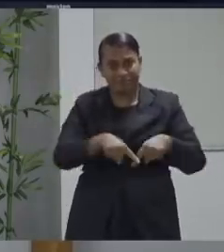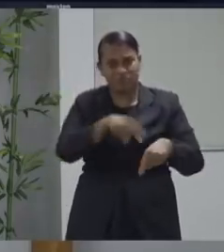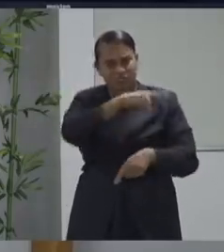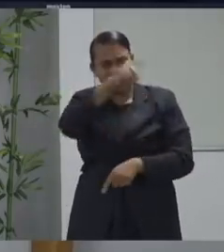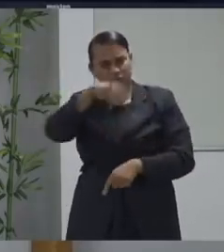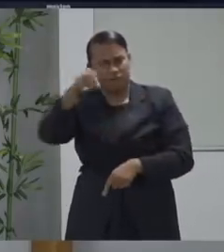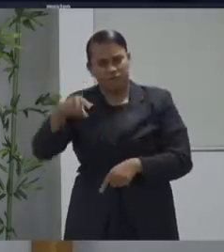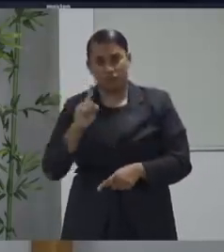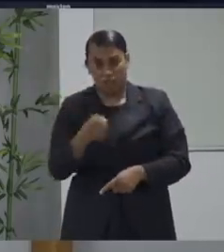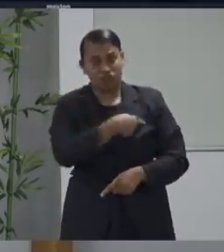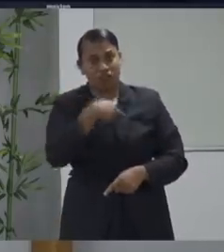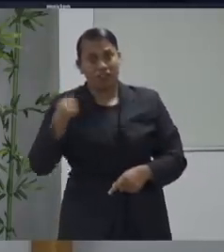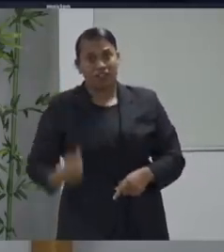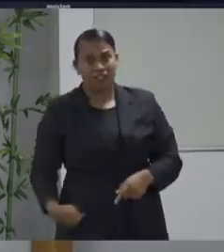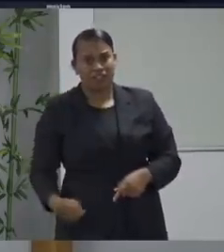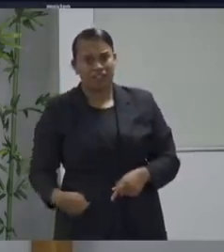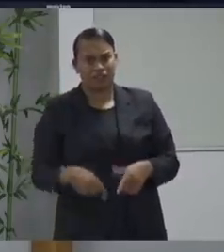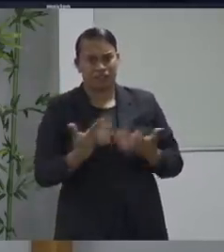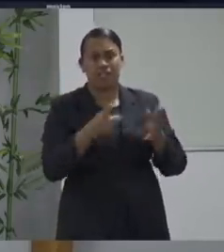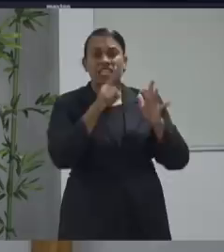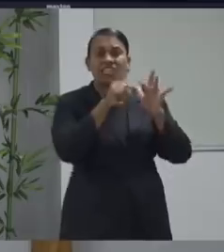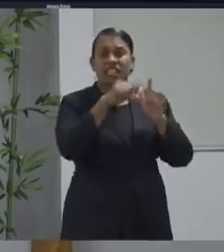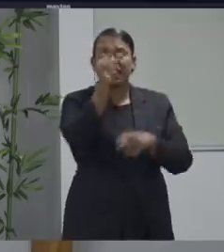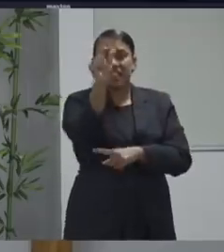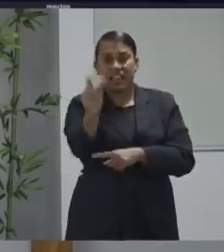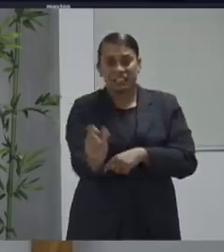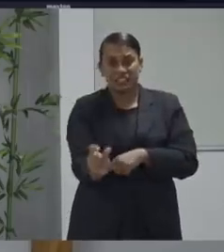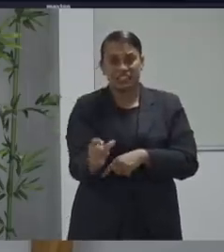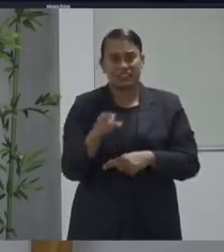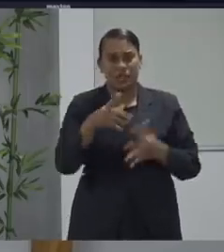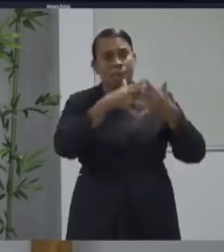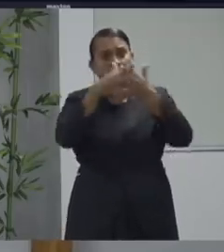States, it looks like a spaceship taking flight.